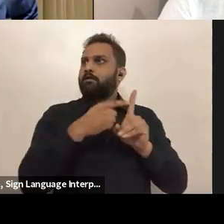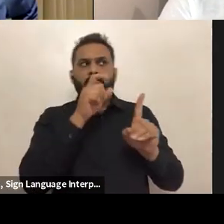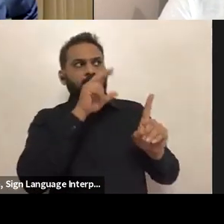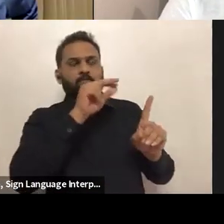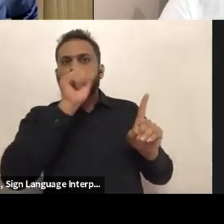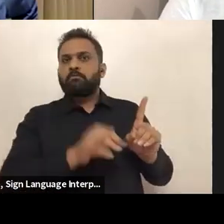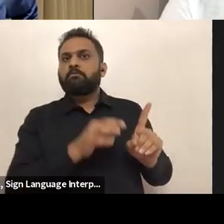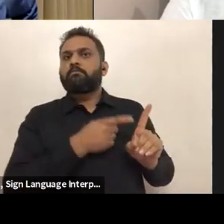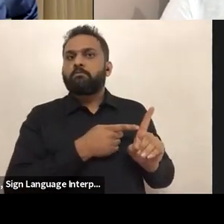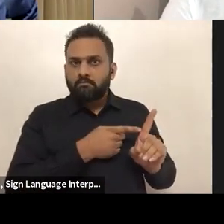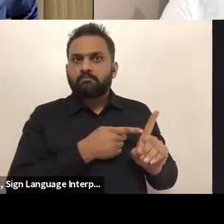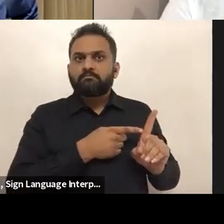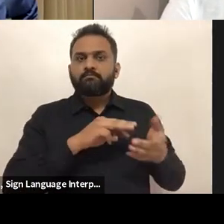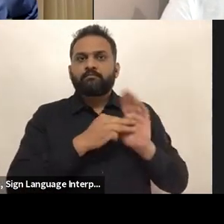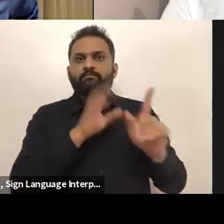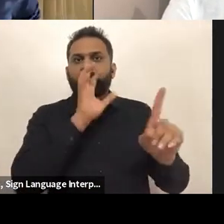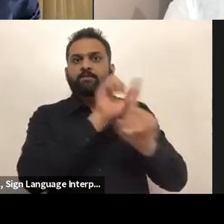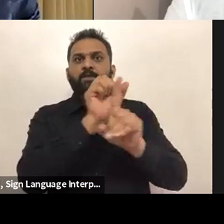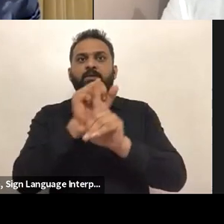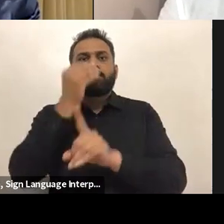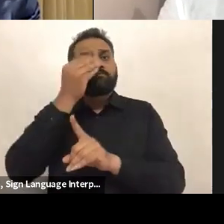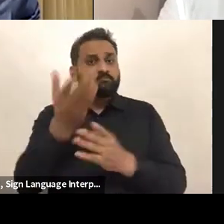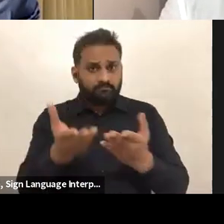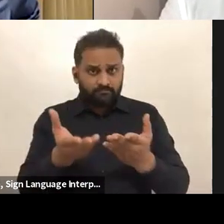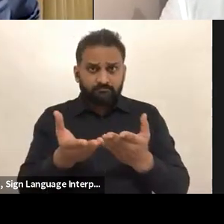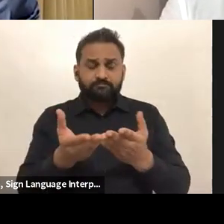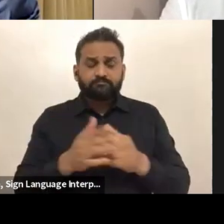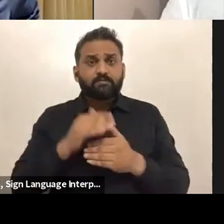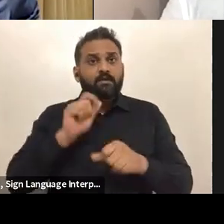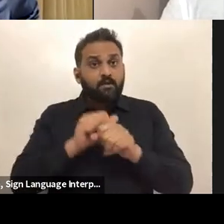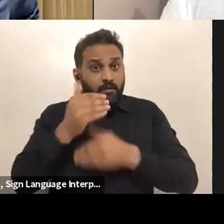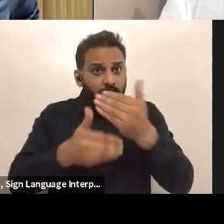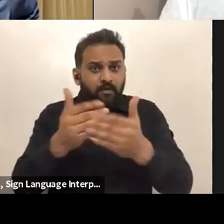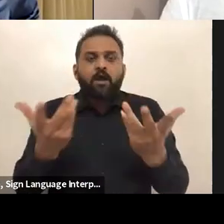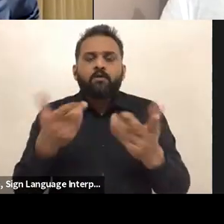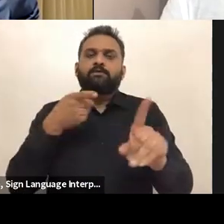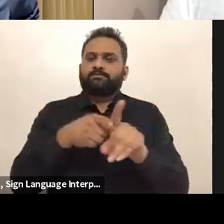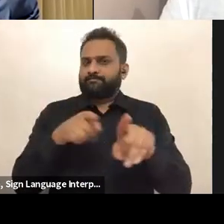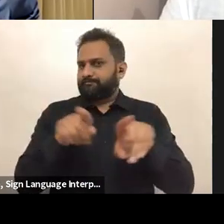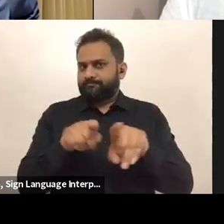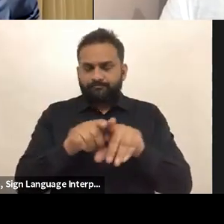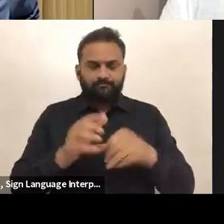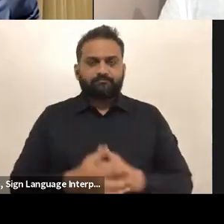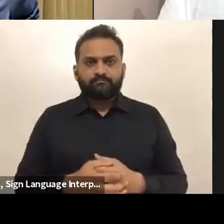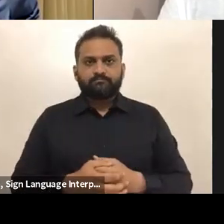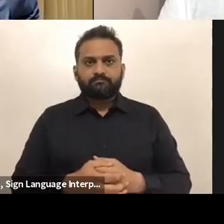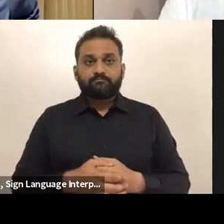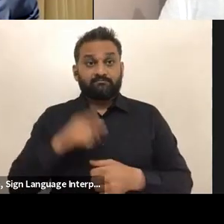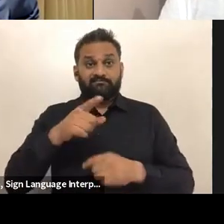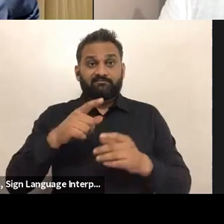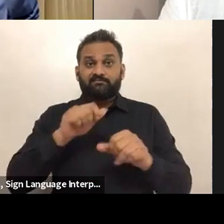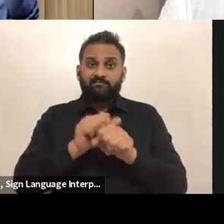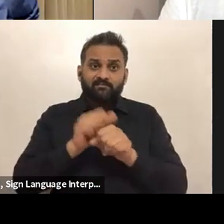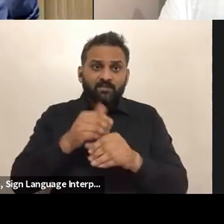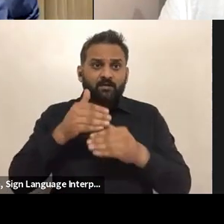sort of addressing it as we go move forward, because I think in this journey of queerness, in this journey of